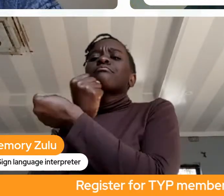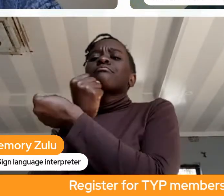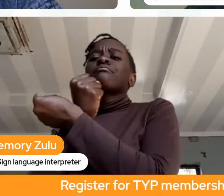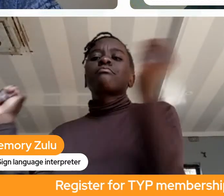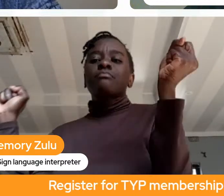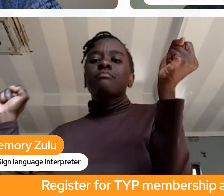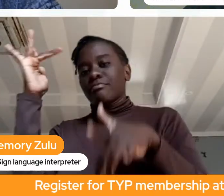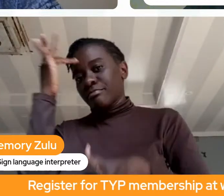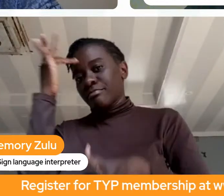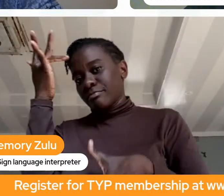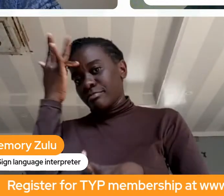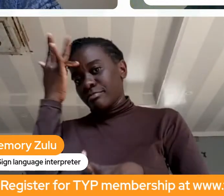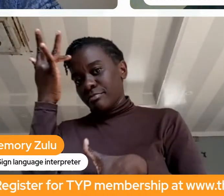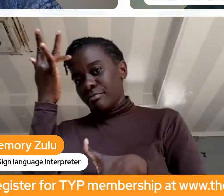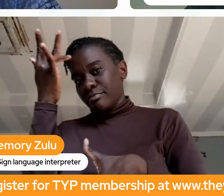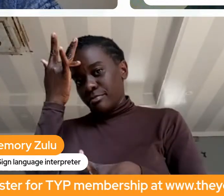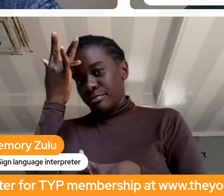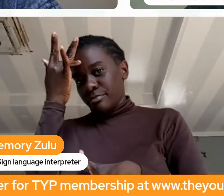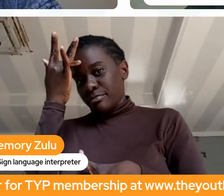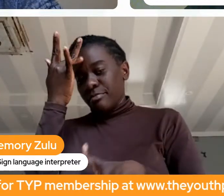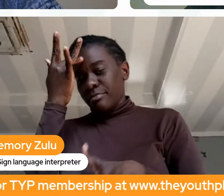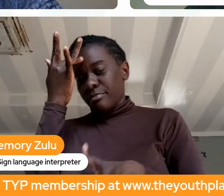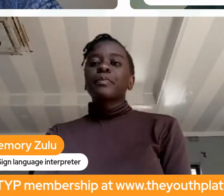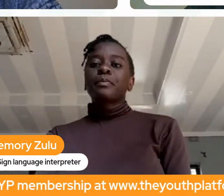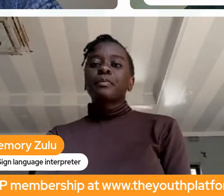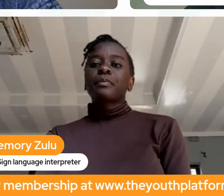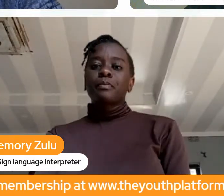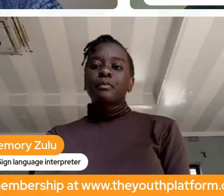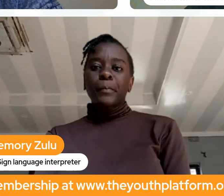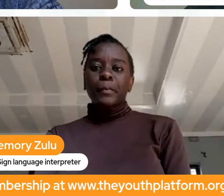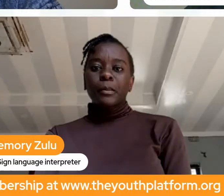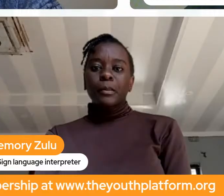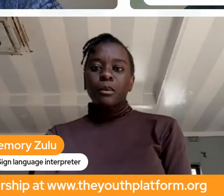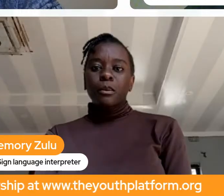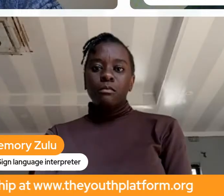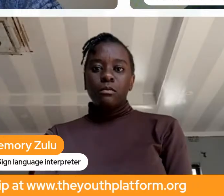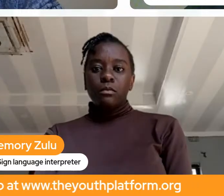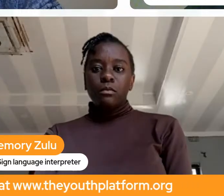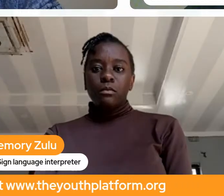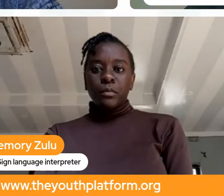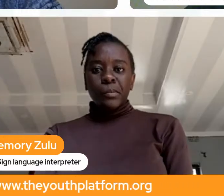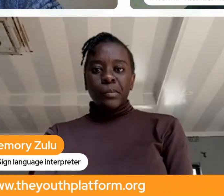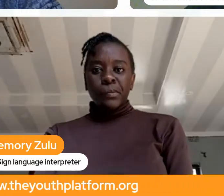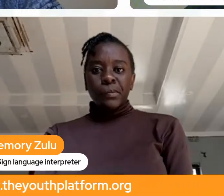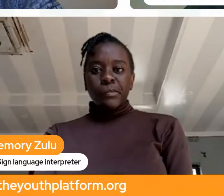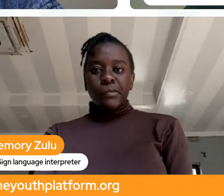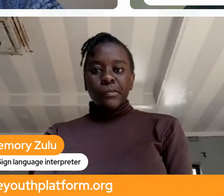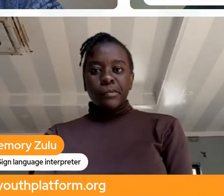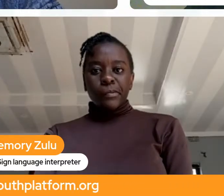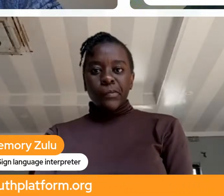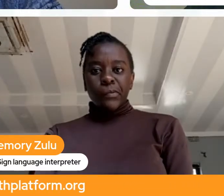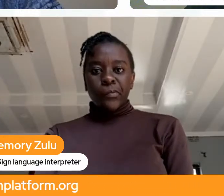a certain sexually transmitted disease, we do advise that you come with your sexual